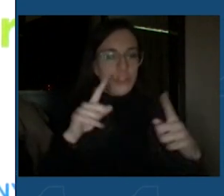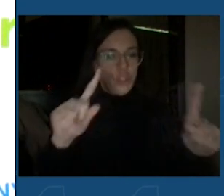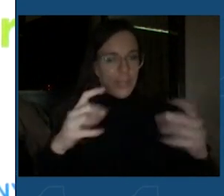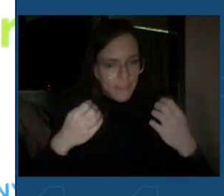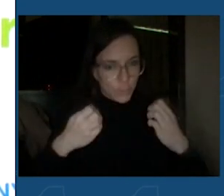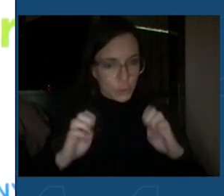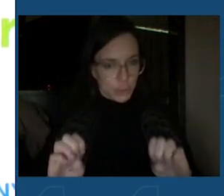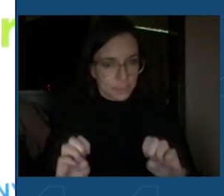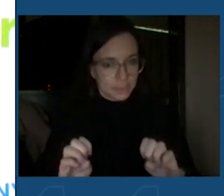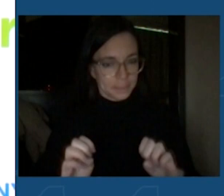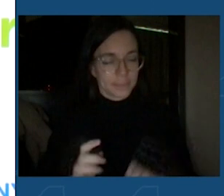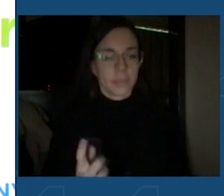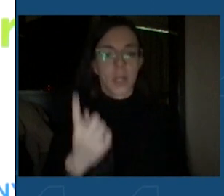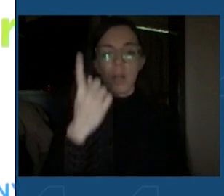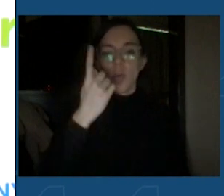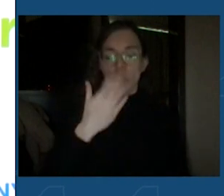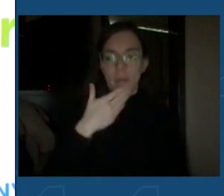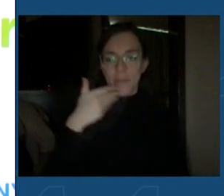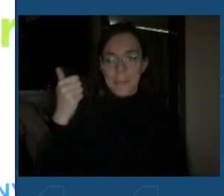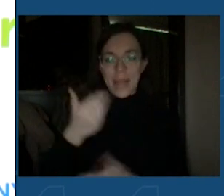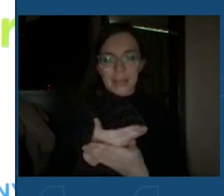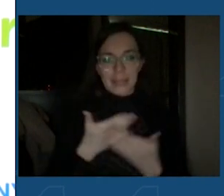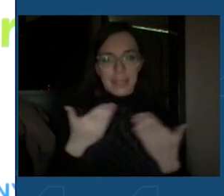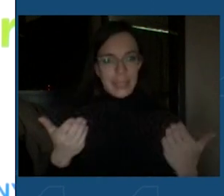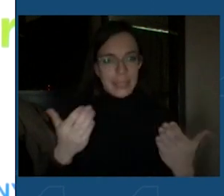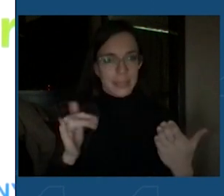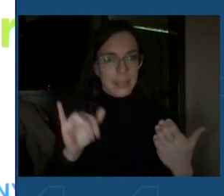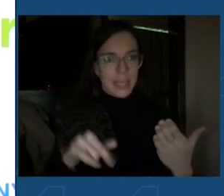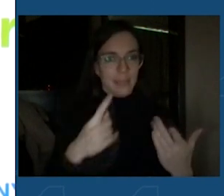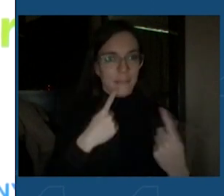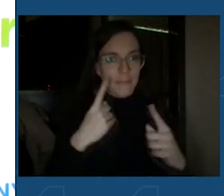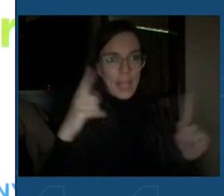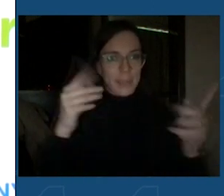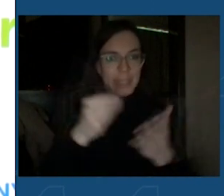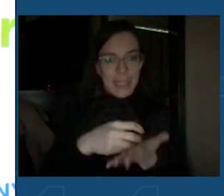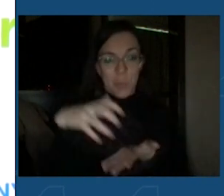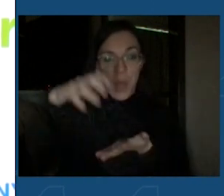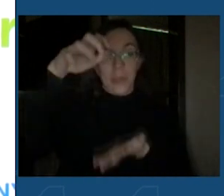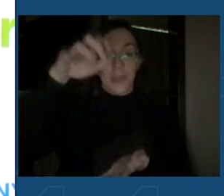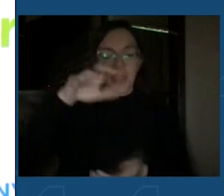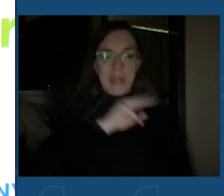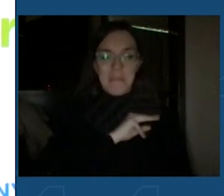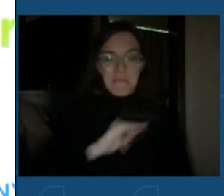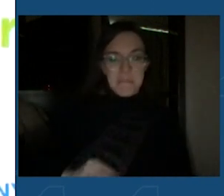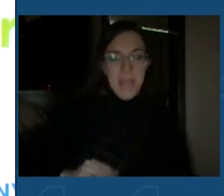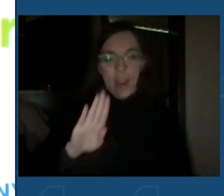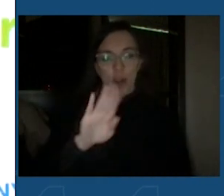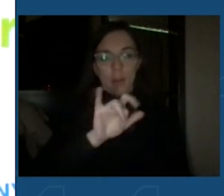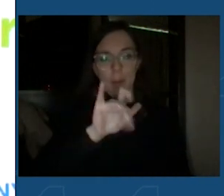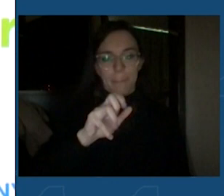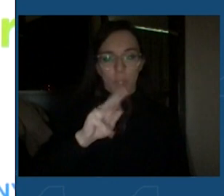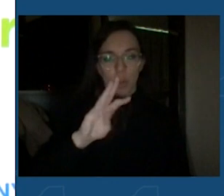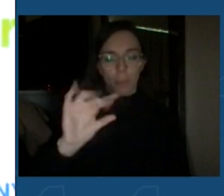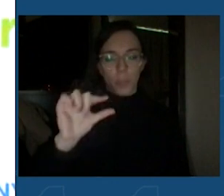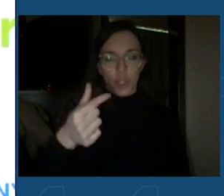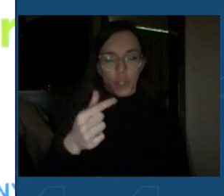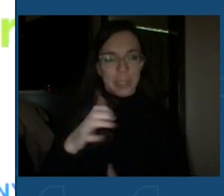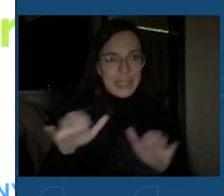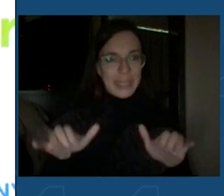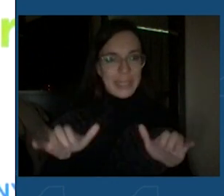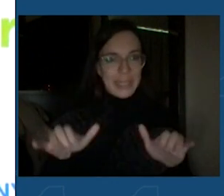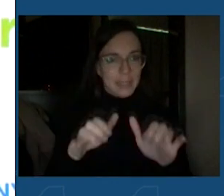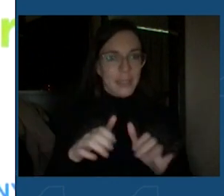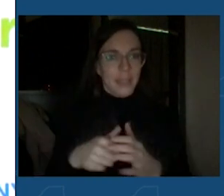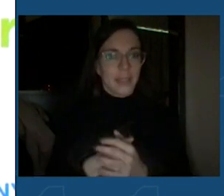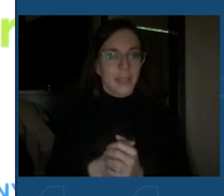One of the best things the famously wealthy Mayor Bloomberg ever did was cheap.